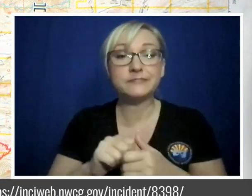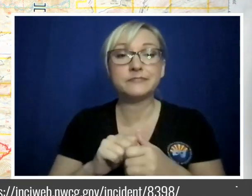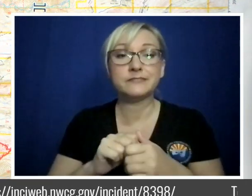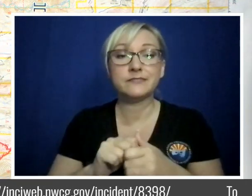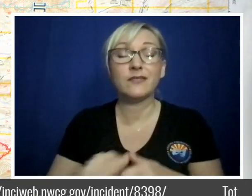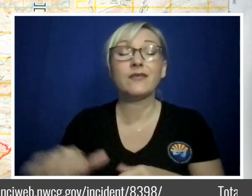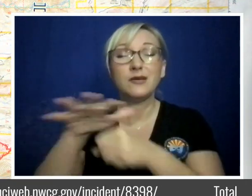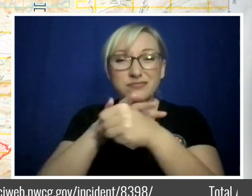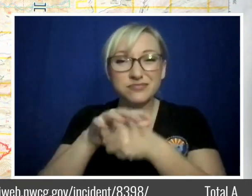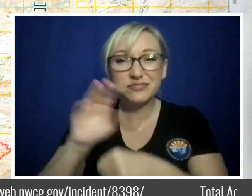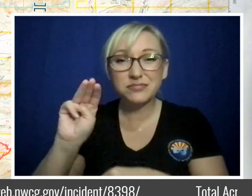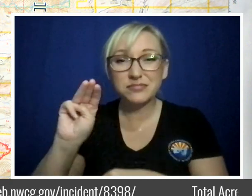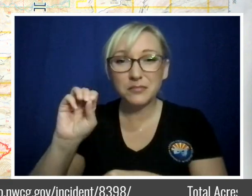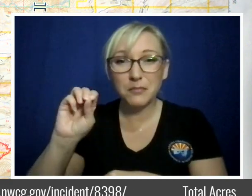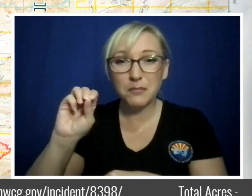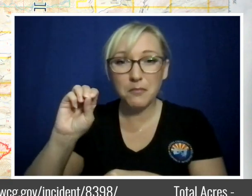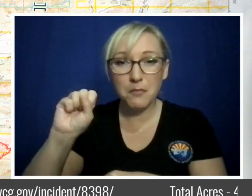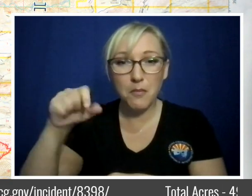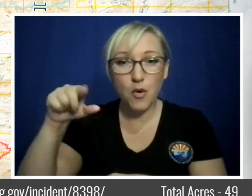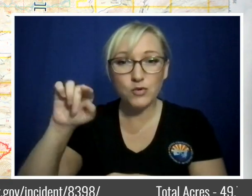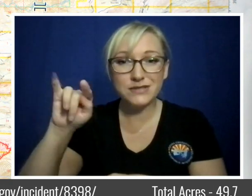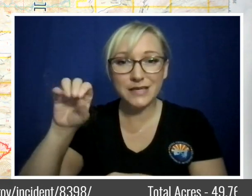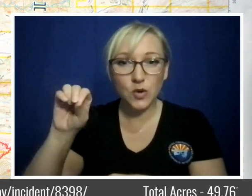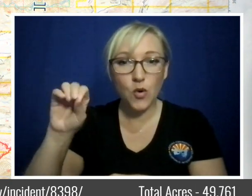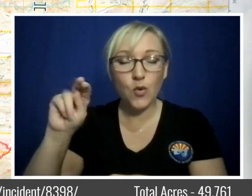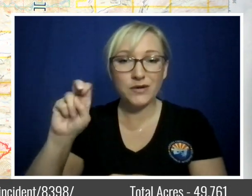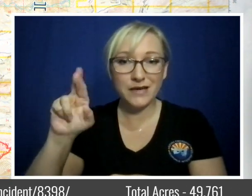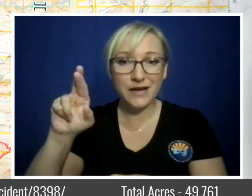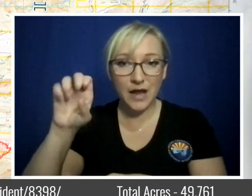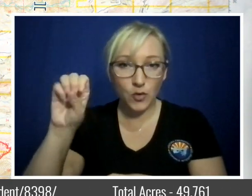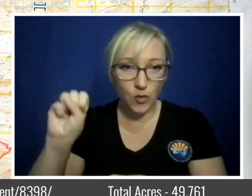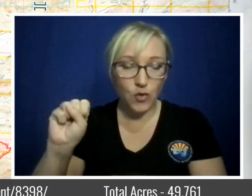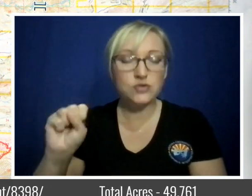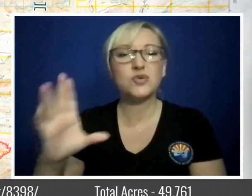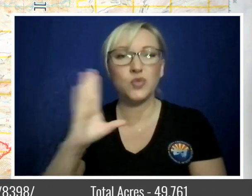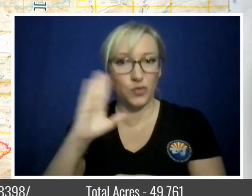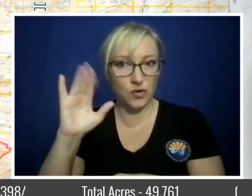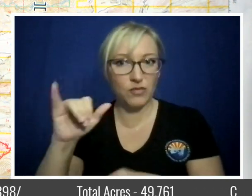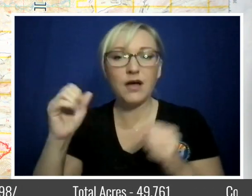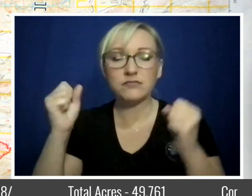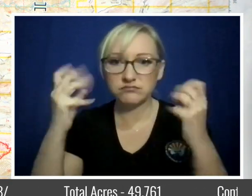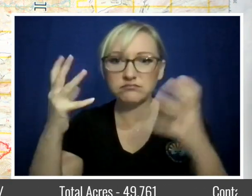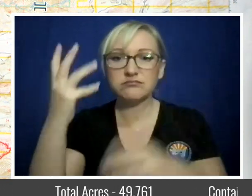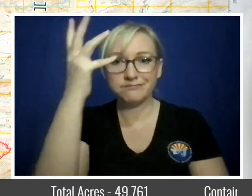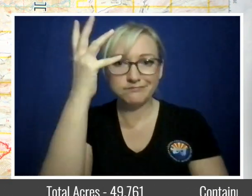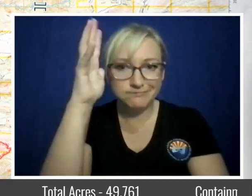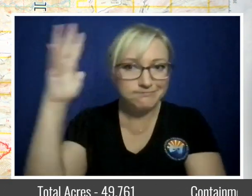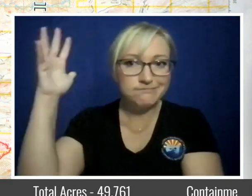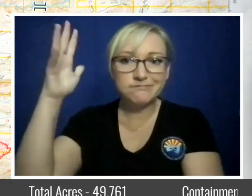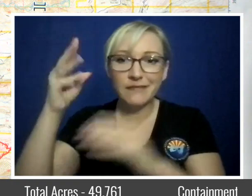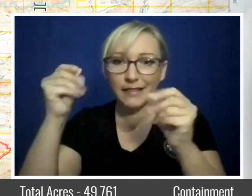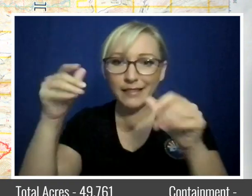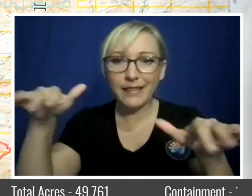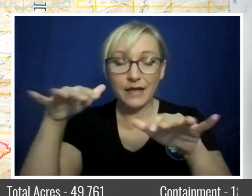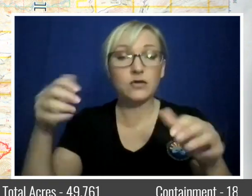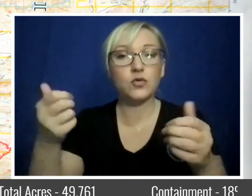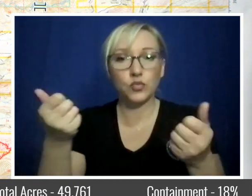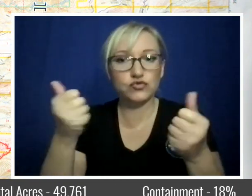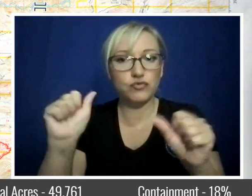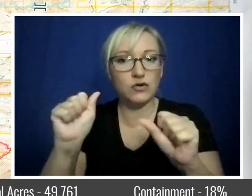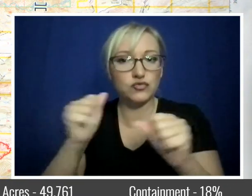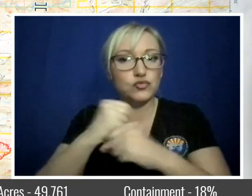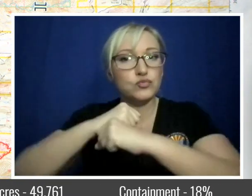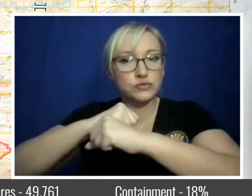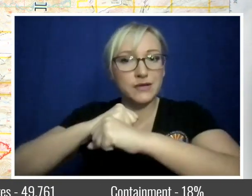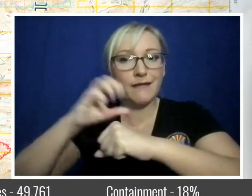great deal of private timberland out here, Sierra Pacific land. We're investing quite a bit of effort out here to try to protect that private timberland. A lot of